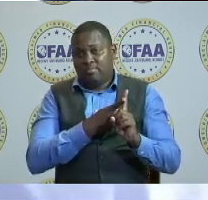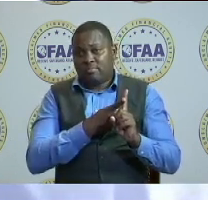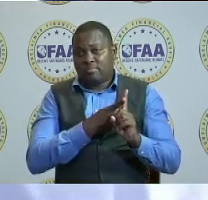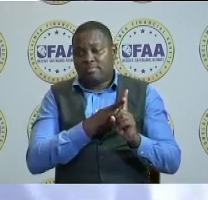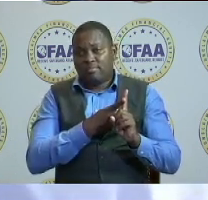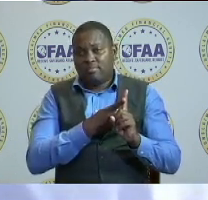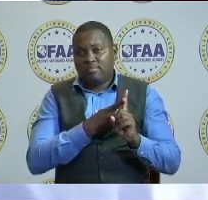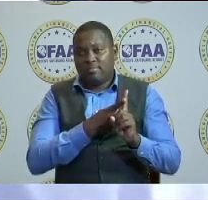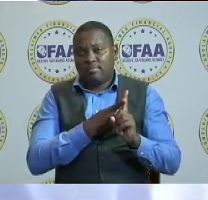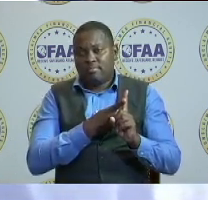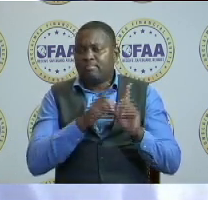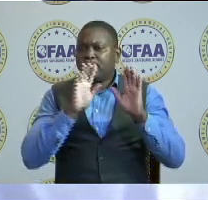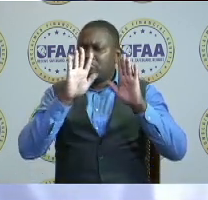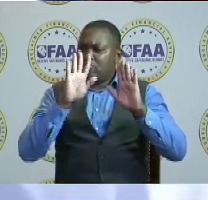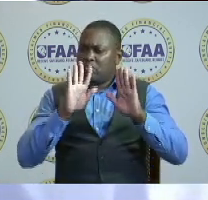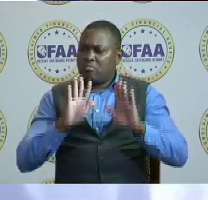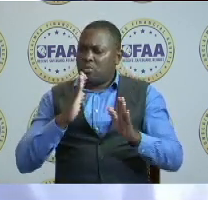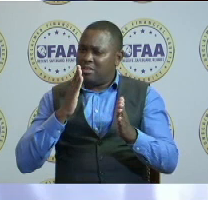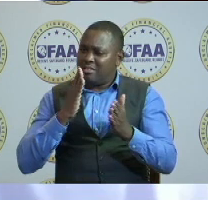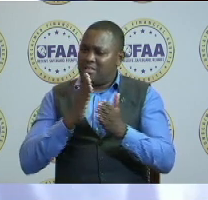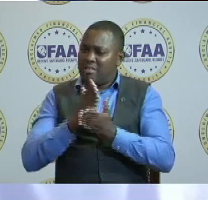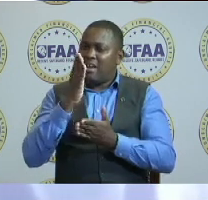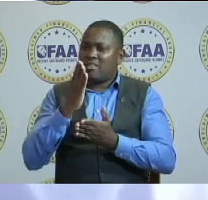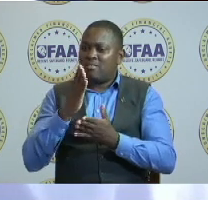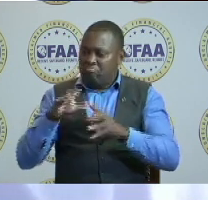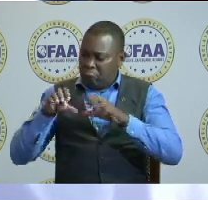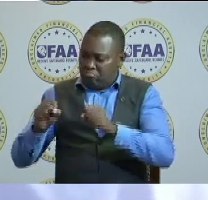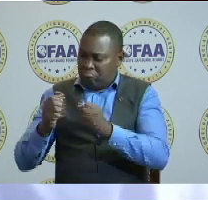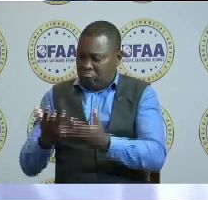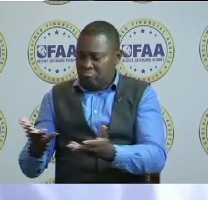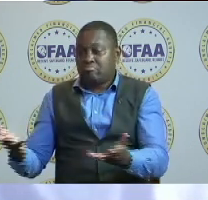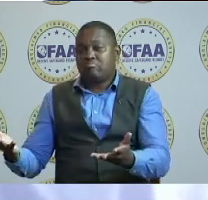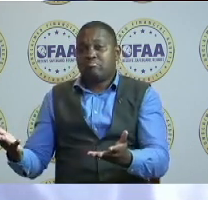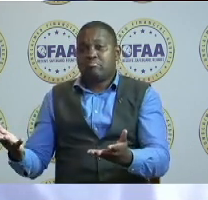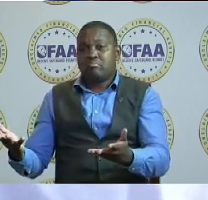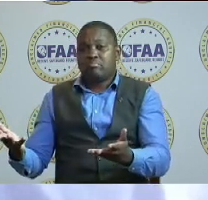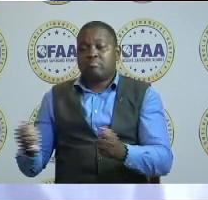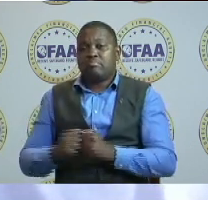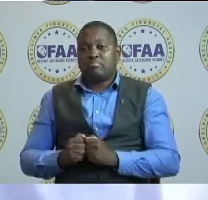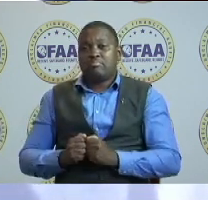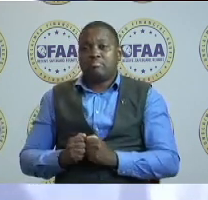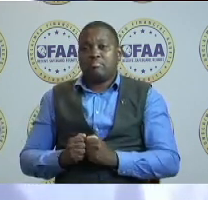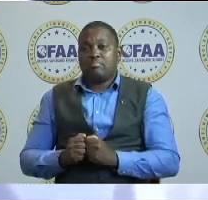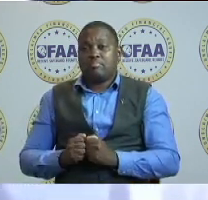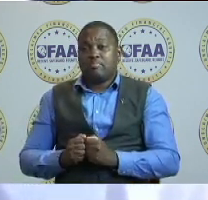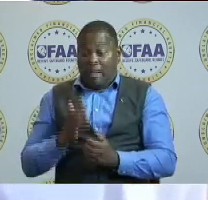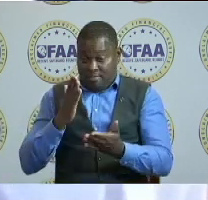is the very important right to property. And in this regard, that important right to